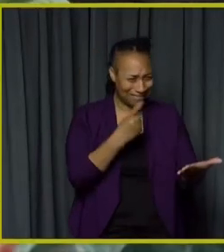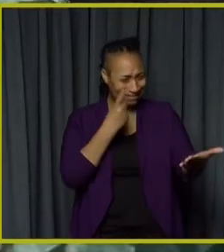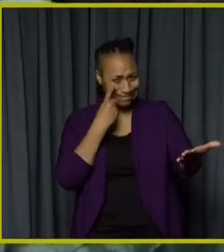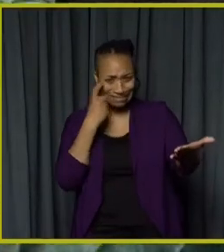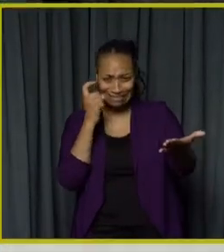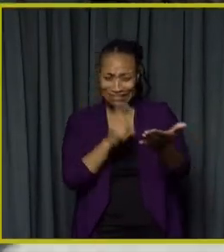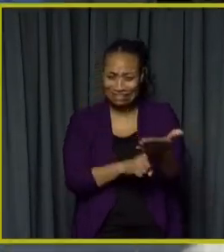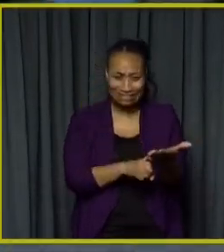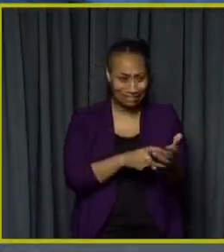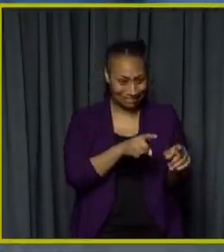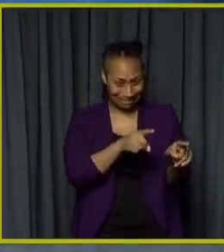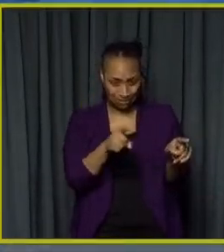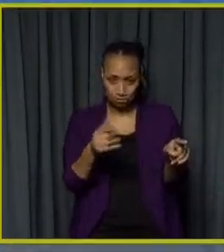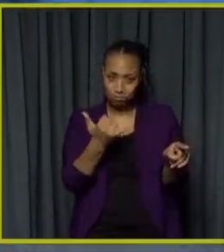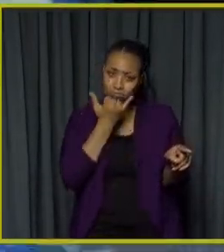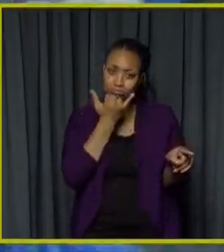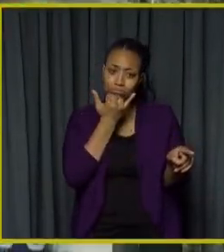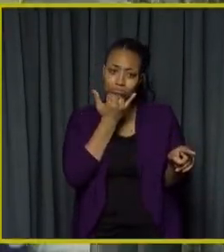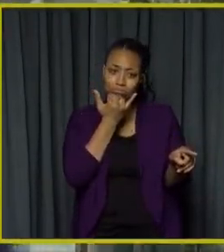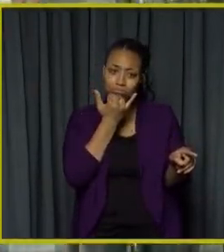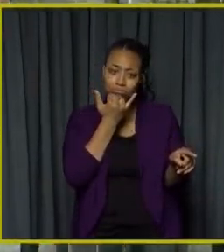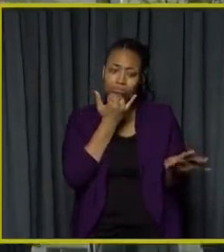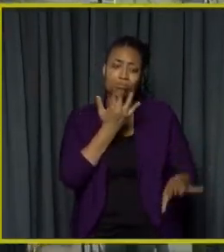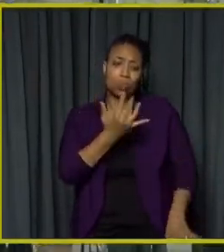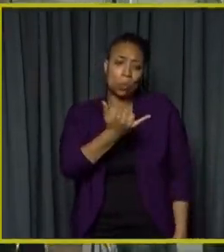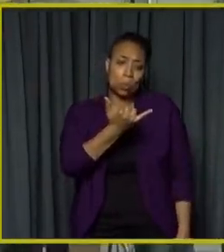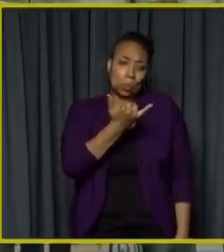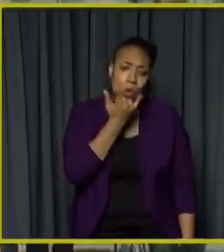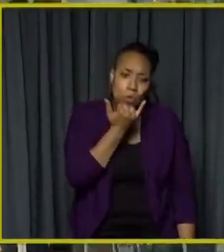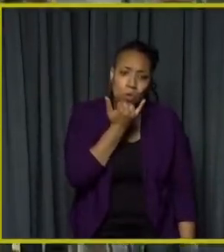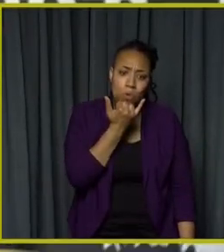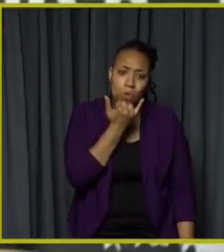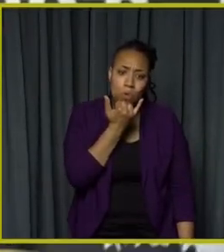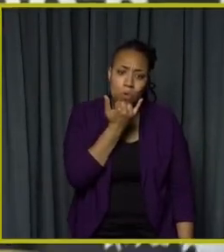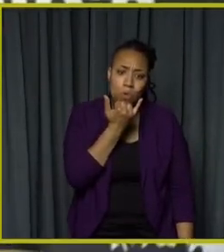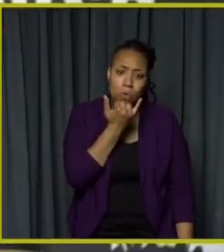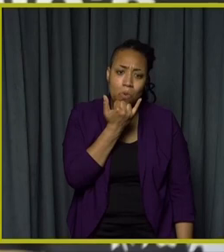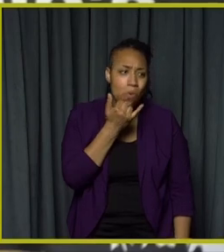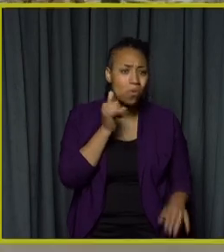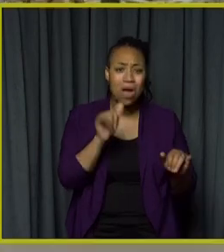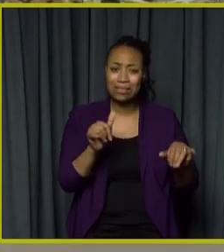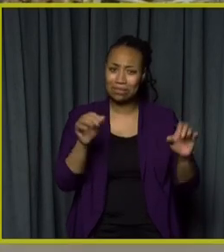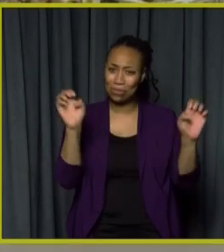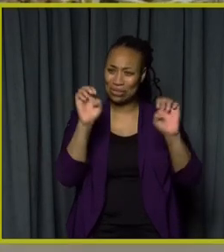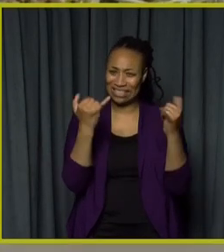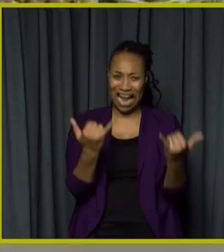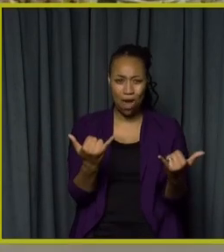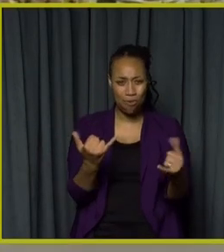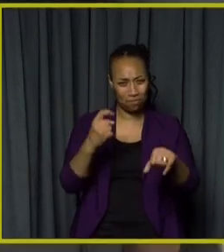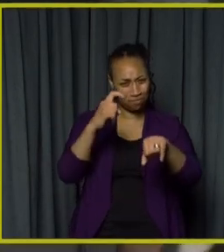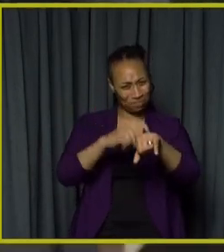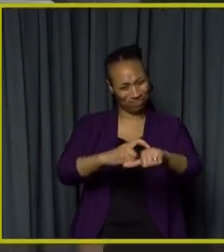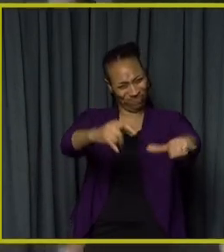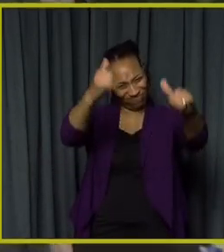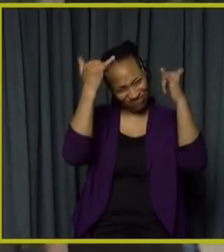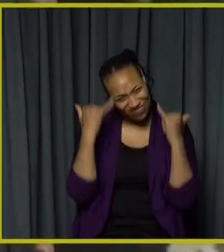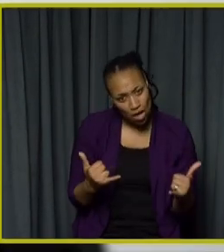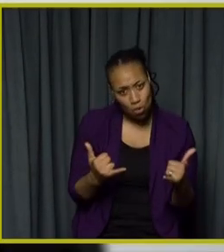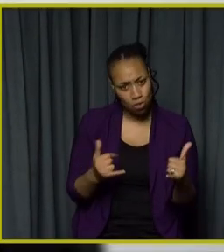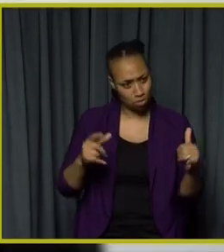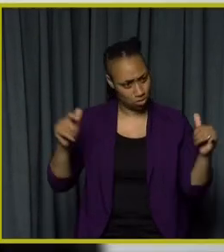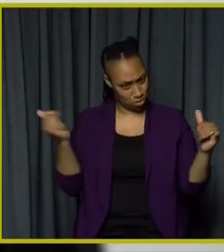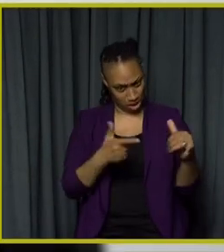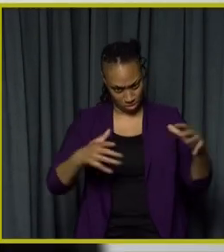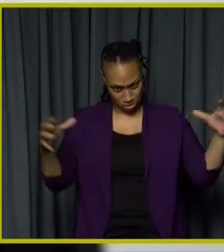is wrong. That is a moral emergency, and that's why we need a Poor People's Campaign. There's other systems here that are oppressing us